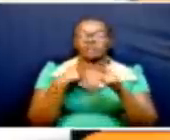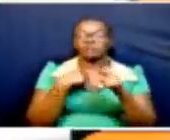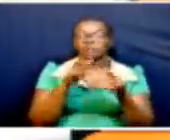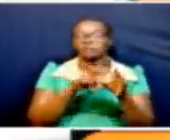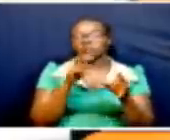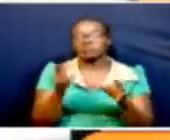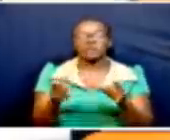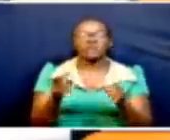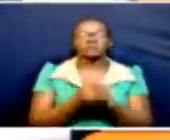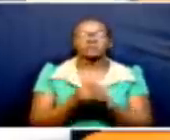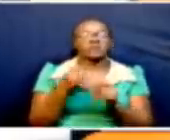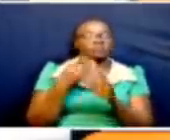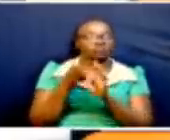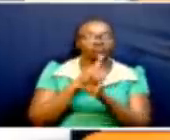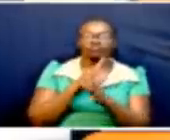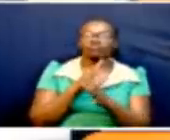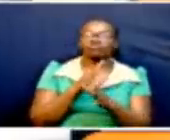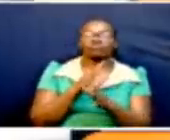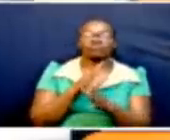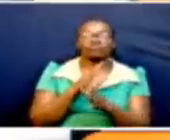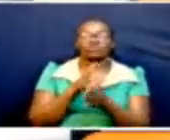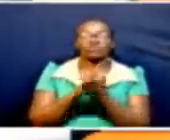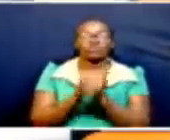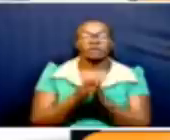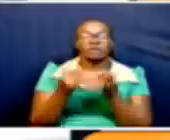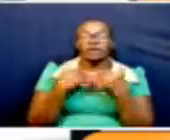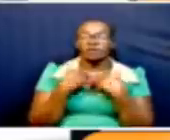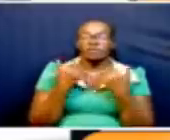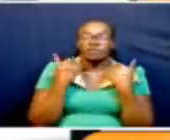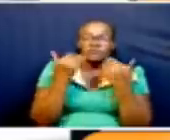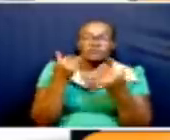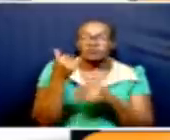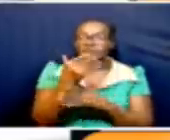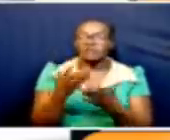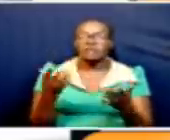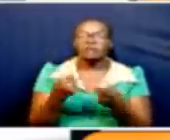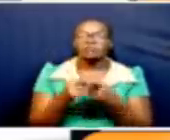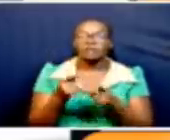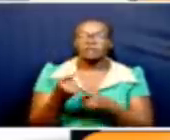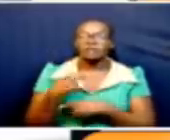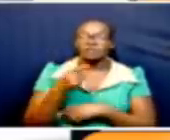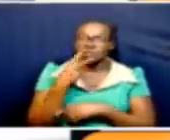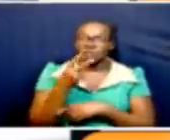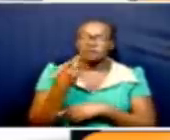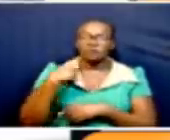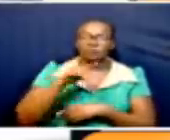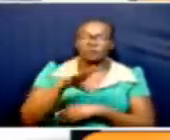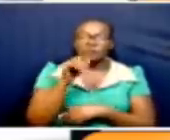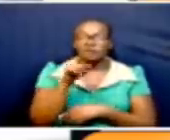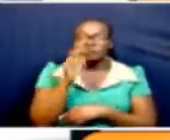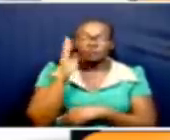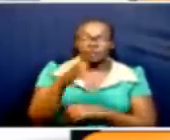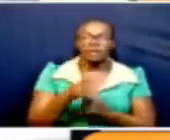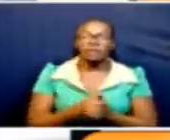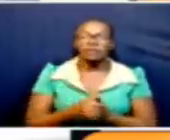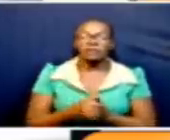of money, yeah. I resign and live a cool life, yeah. without pressure. Yeah. No, you resign, but we pick you, because you need to tell us where this money has gone to. You are